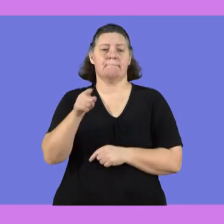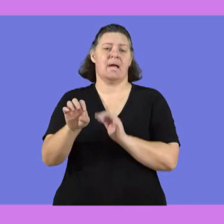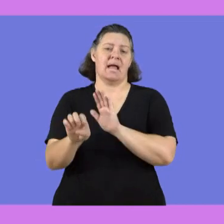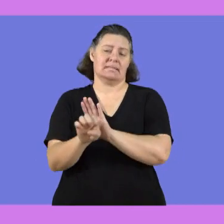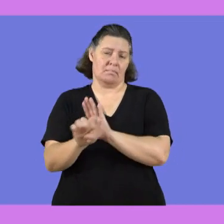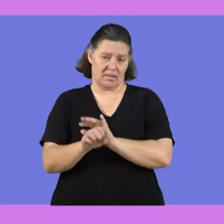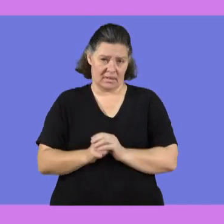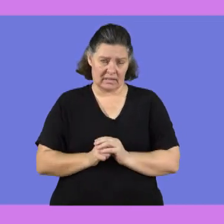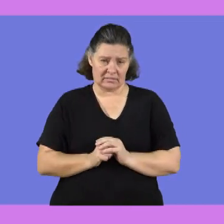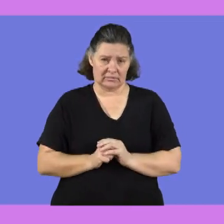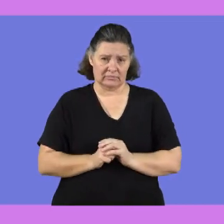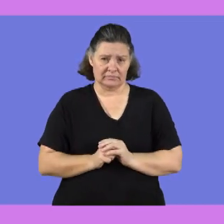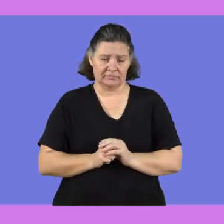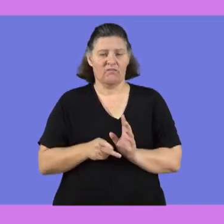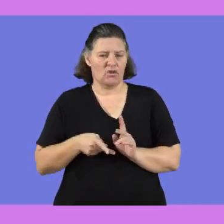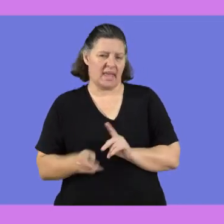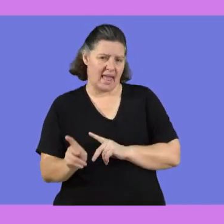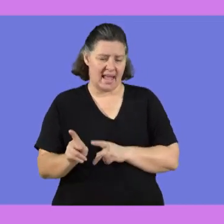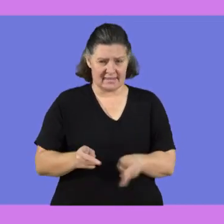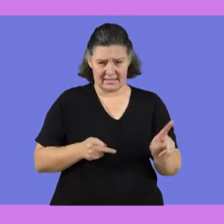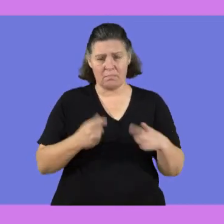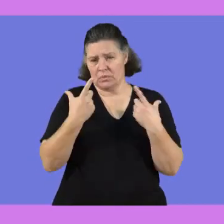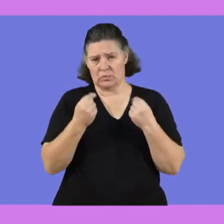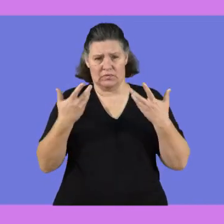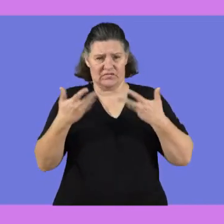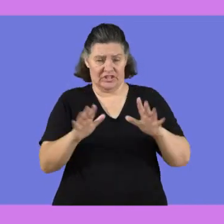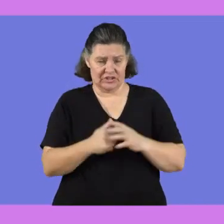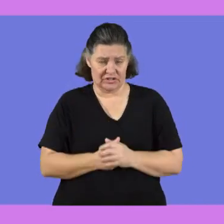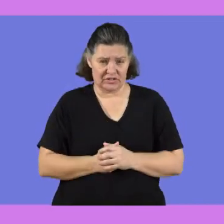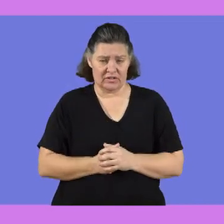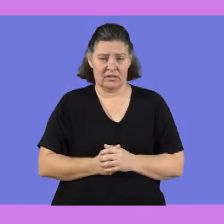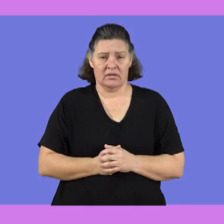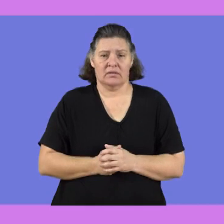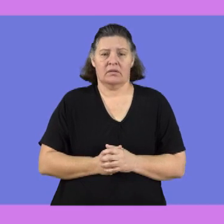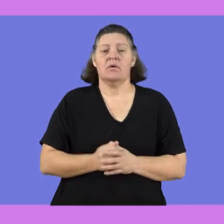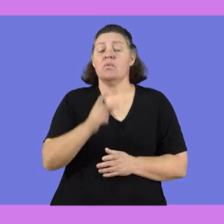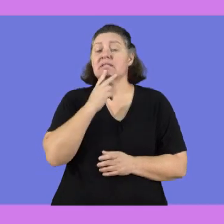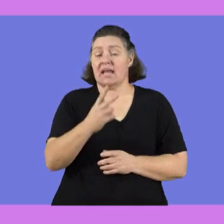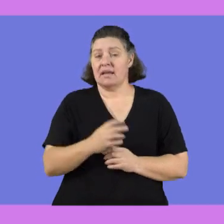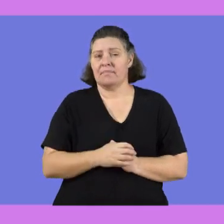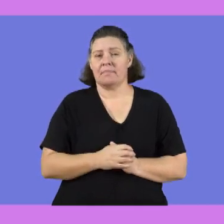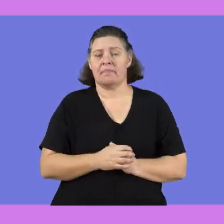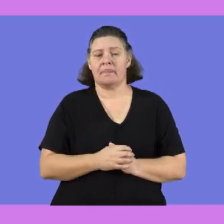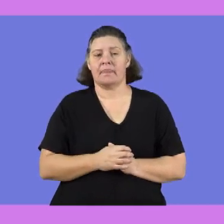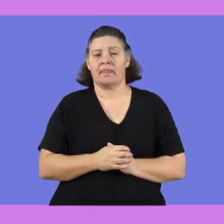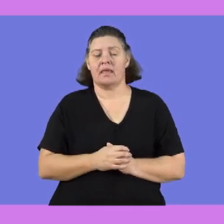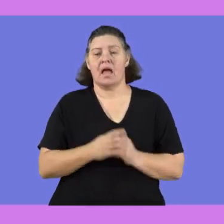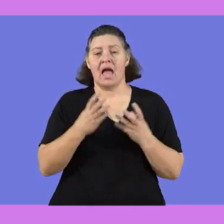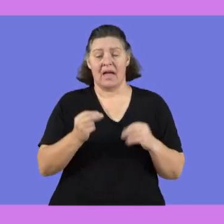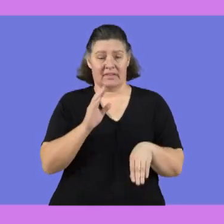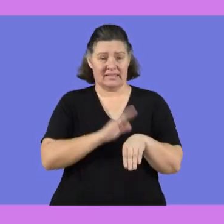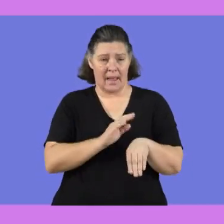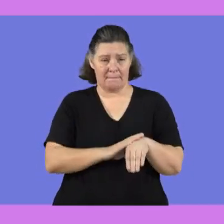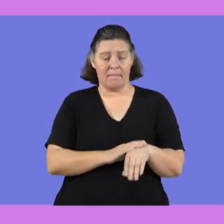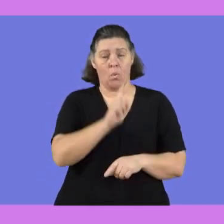coordinate. So once more, we can do the same with this context of skating that we've already done. We